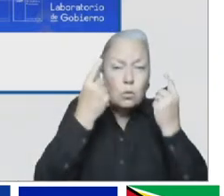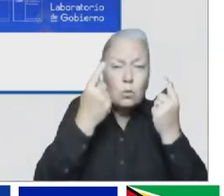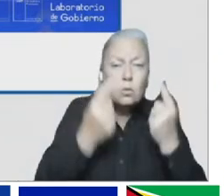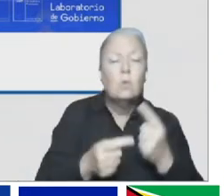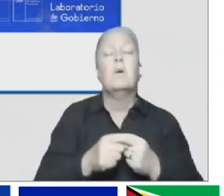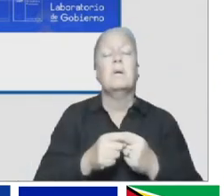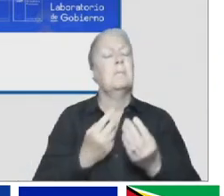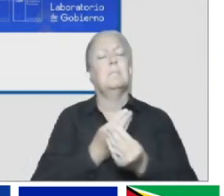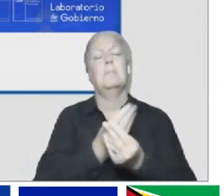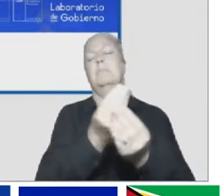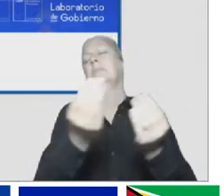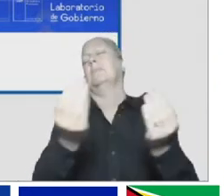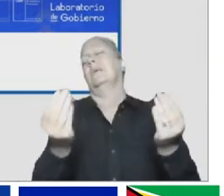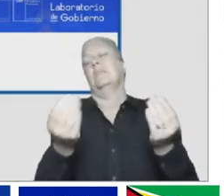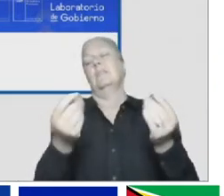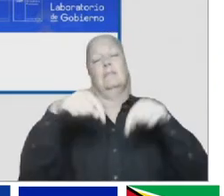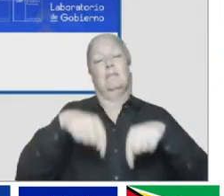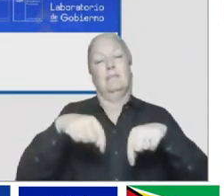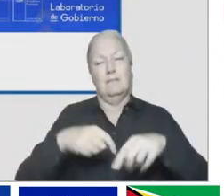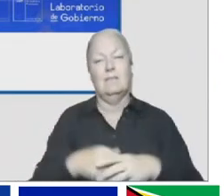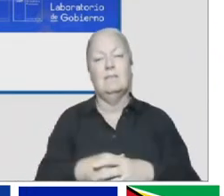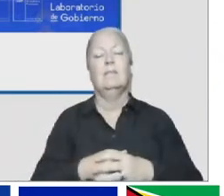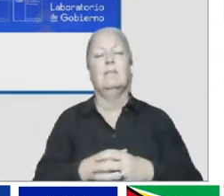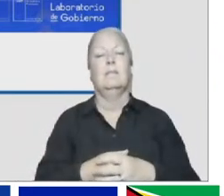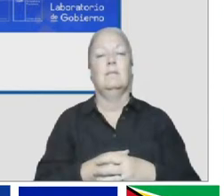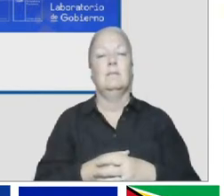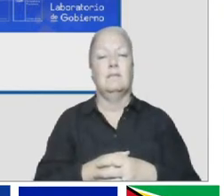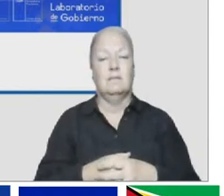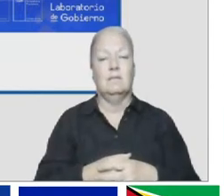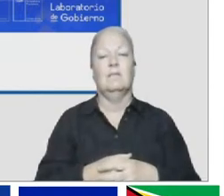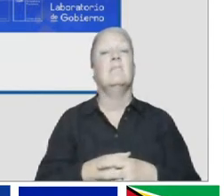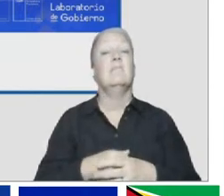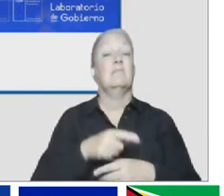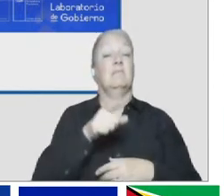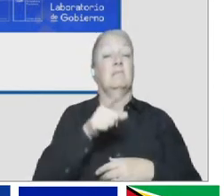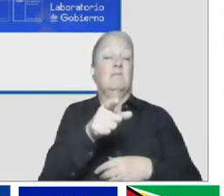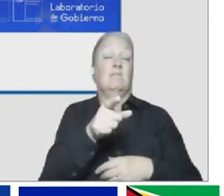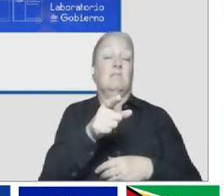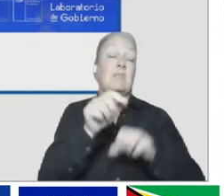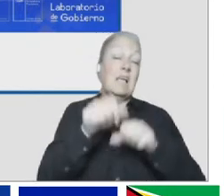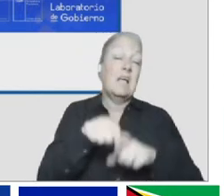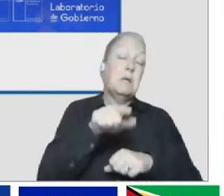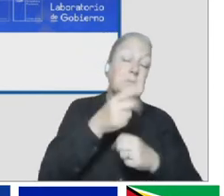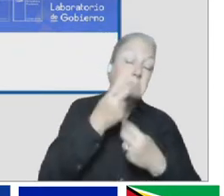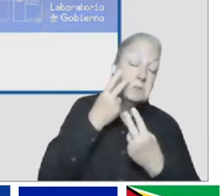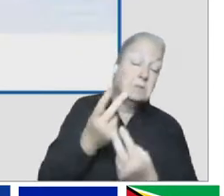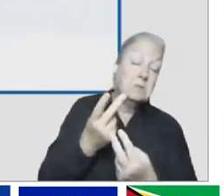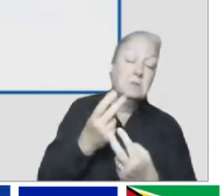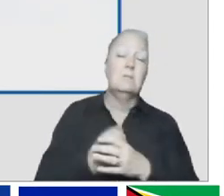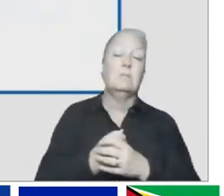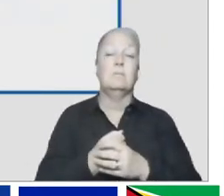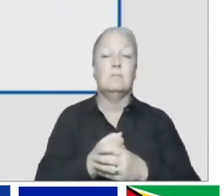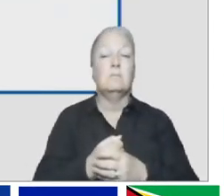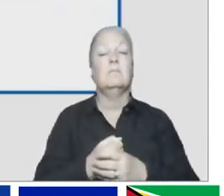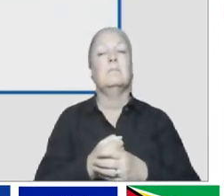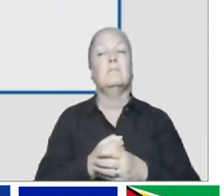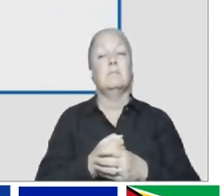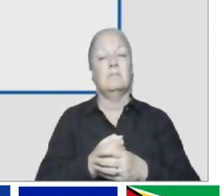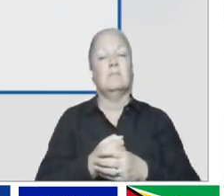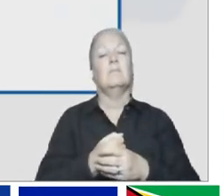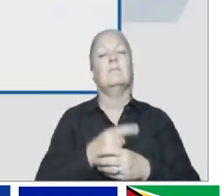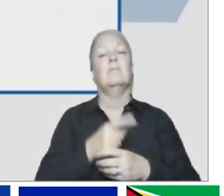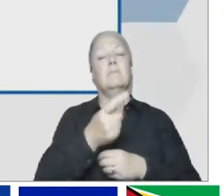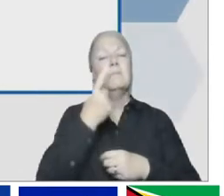you can see how we could go to the different people from